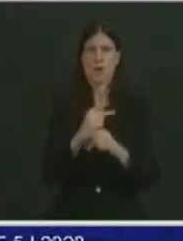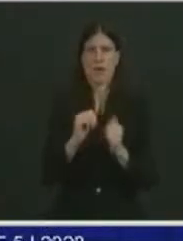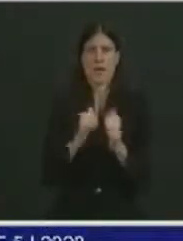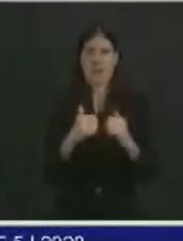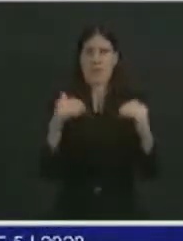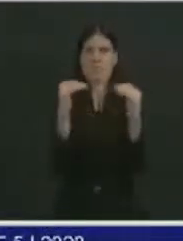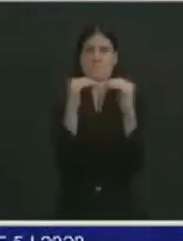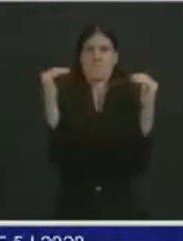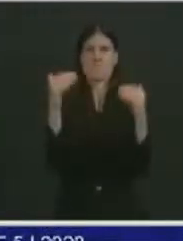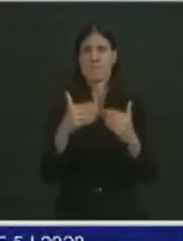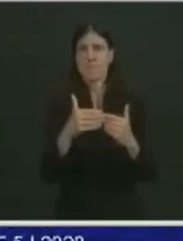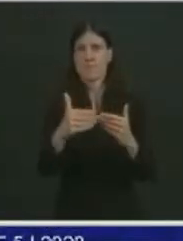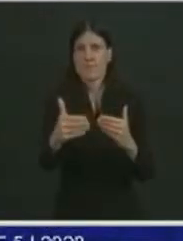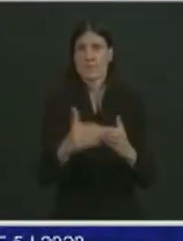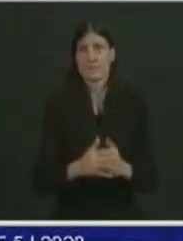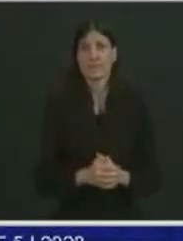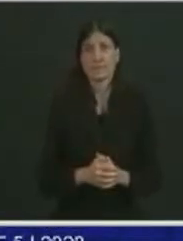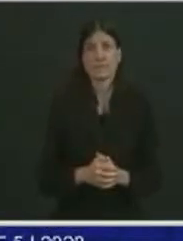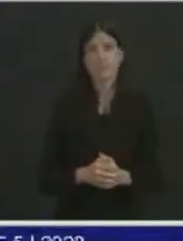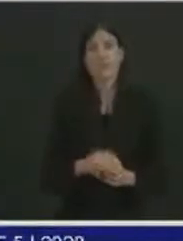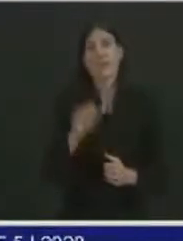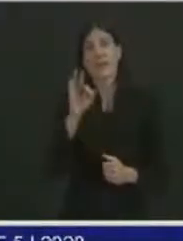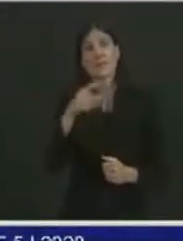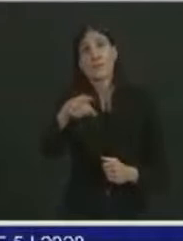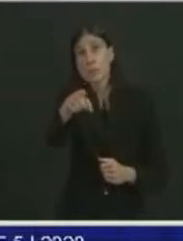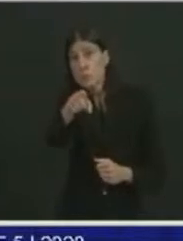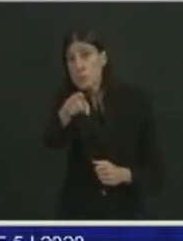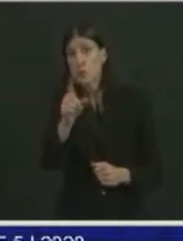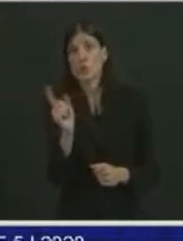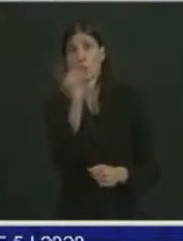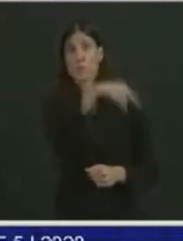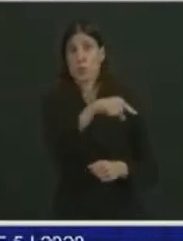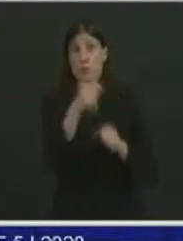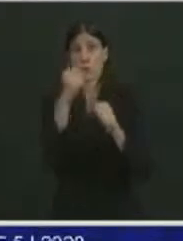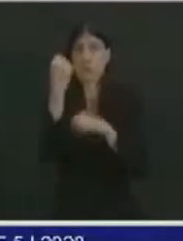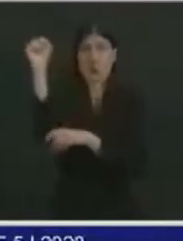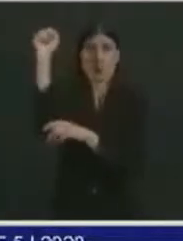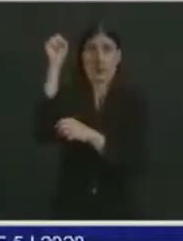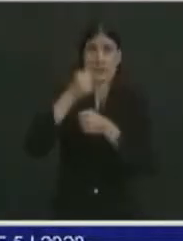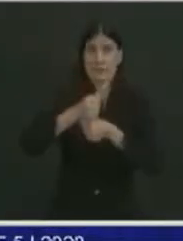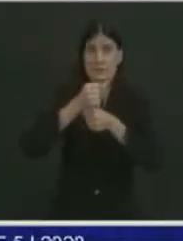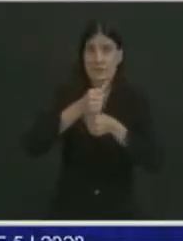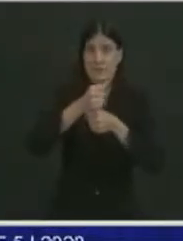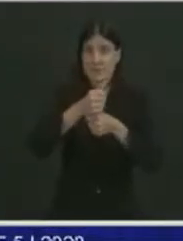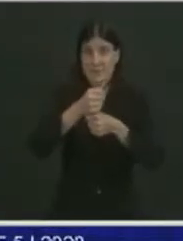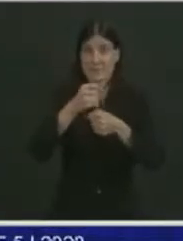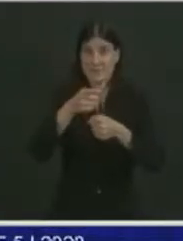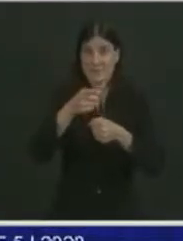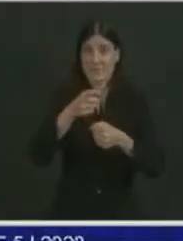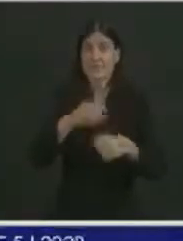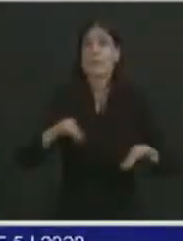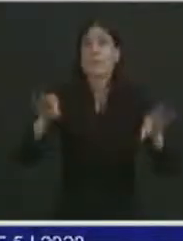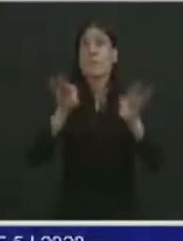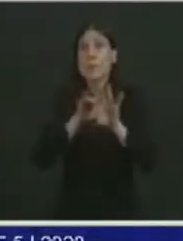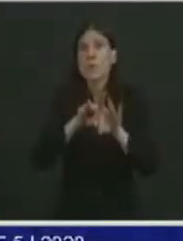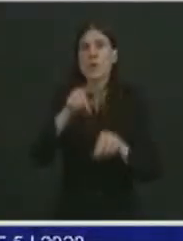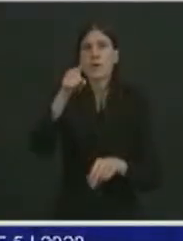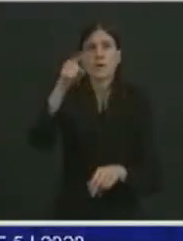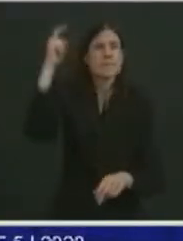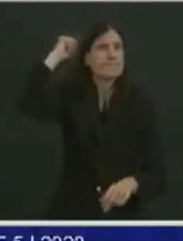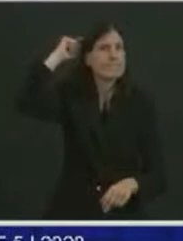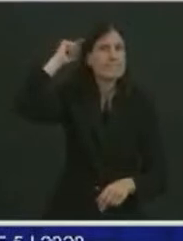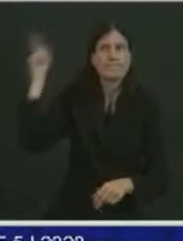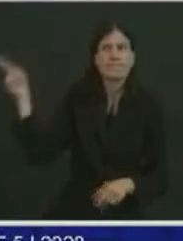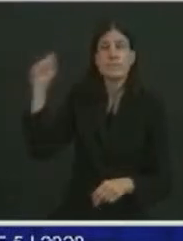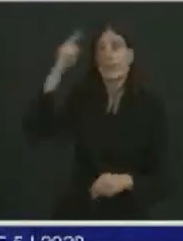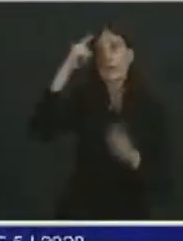Rhode Island, please continue to keep in mind the measures that the governor shared prior to